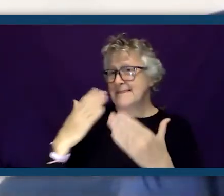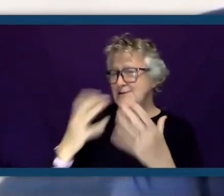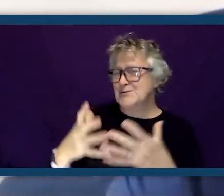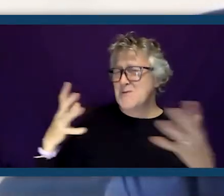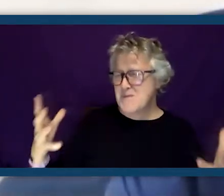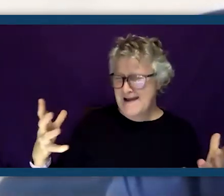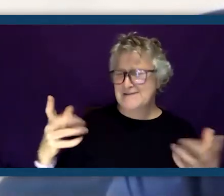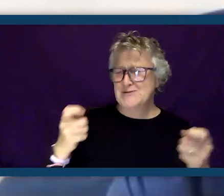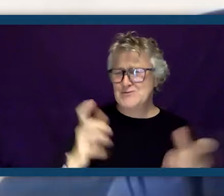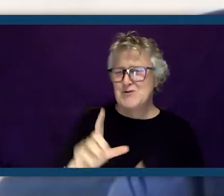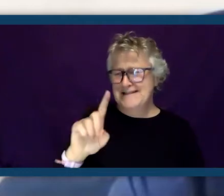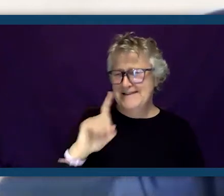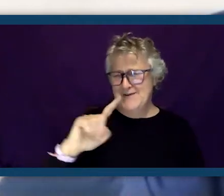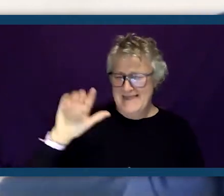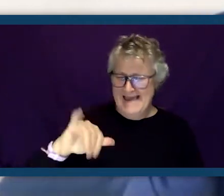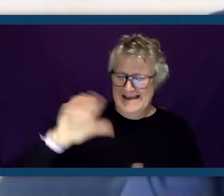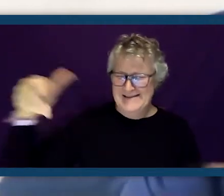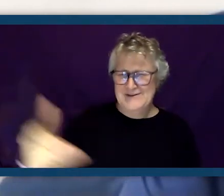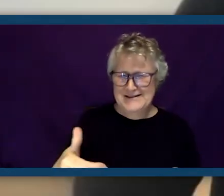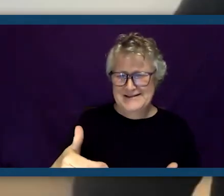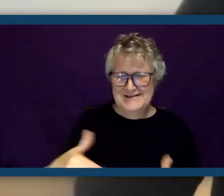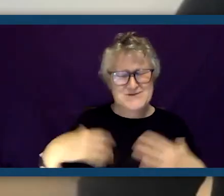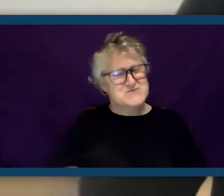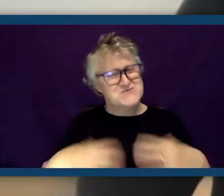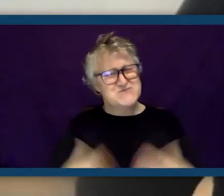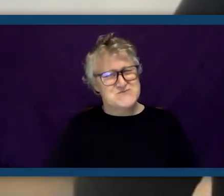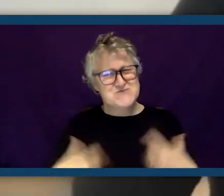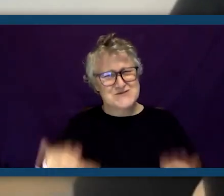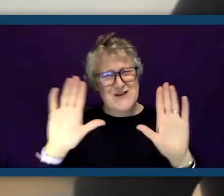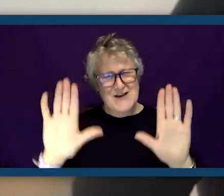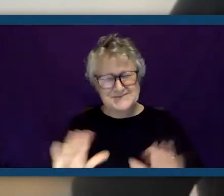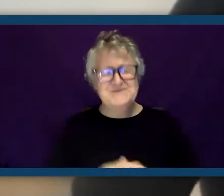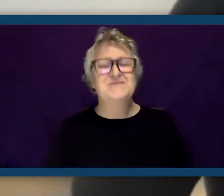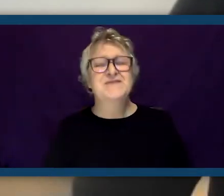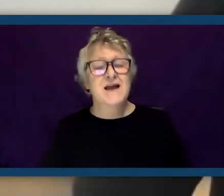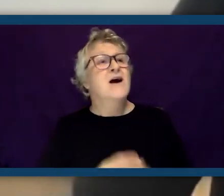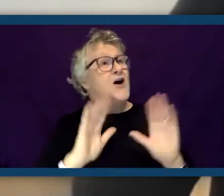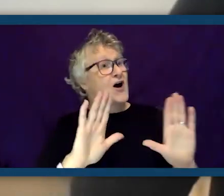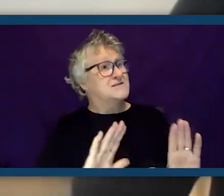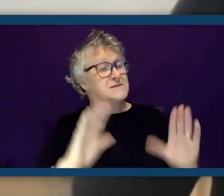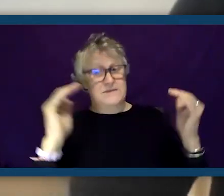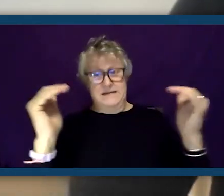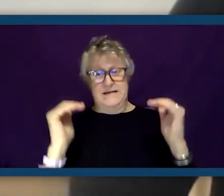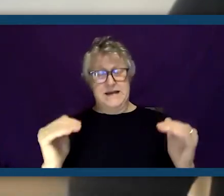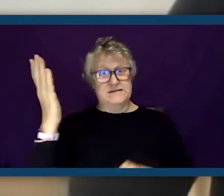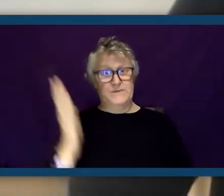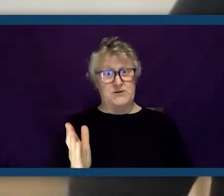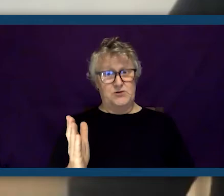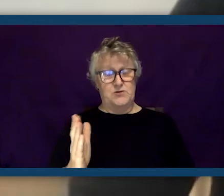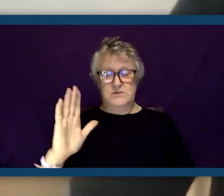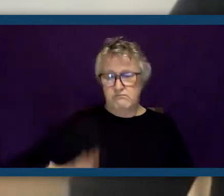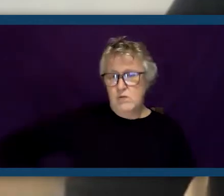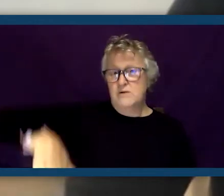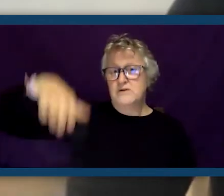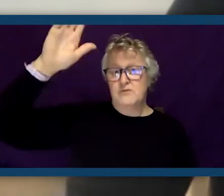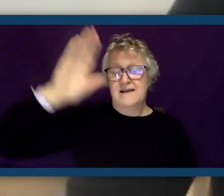introduction. It was very amazing. Awesome. So our next speaker was born and raised in the island, and